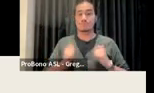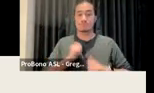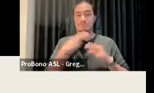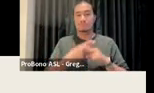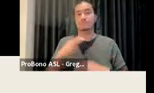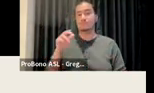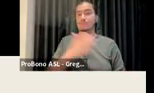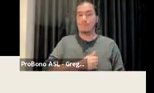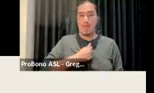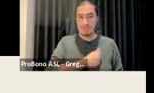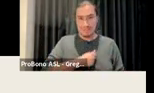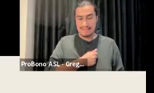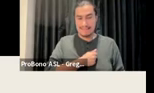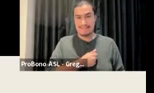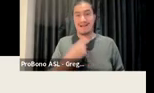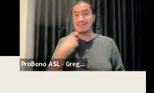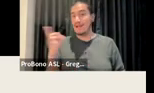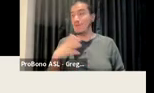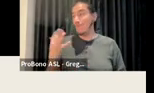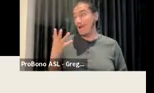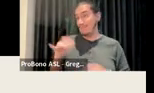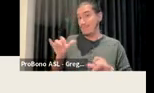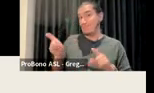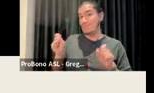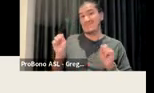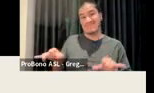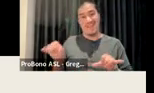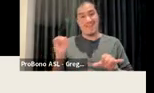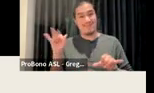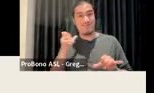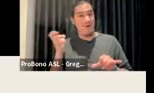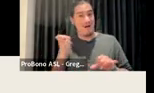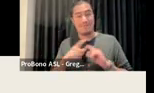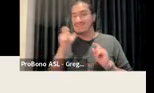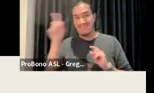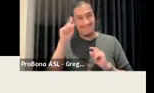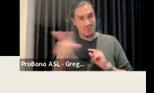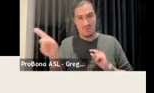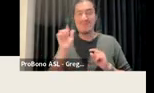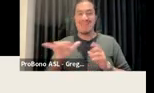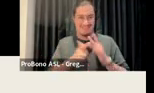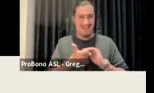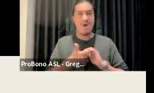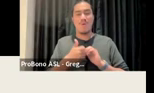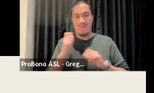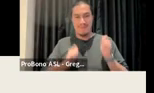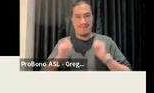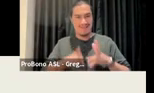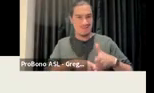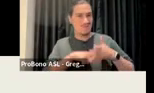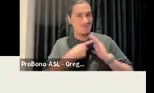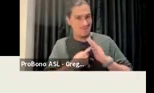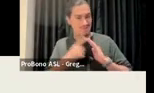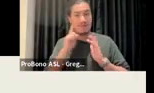I straight up say, white people, you can stay if you want to, but this is not for you. That is how the play starts. And I think that that's a